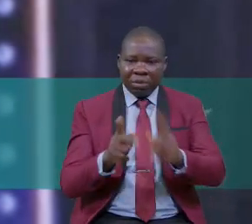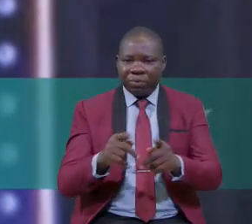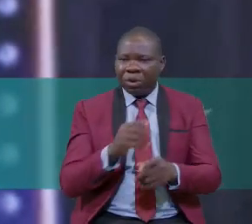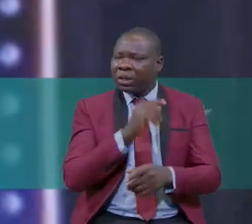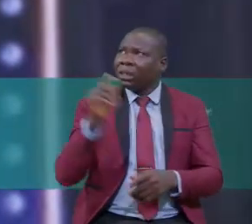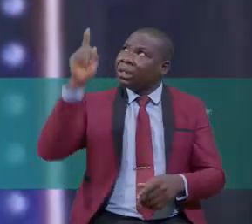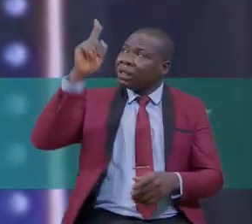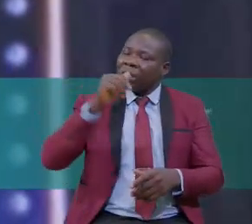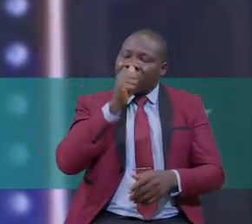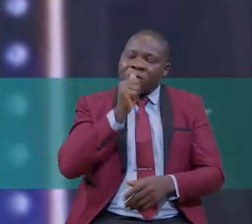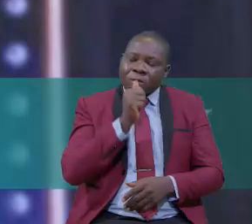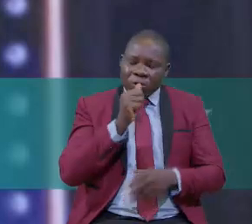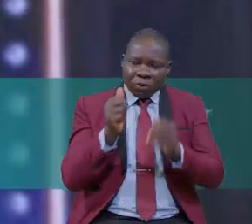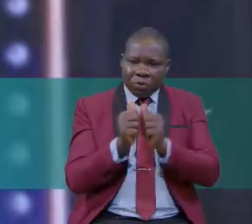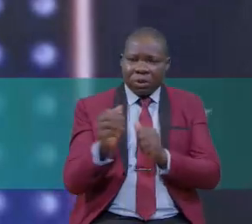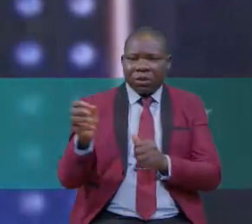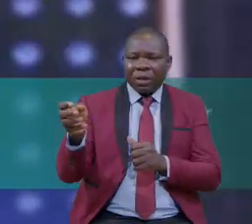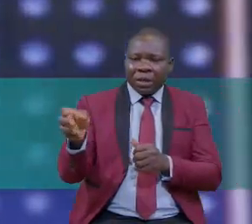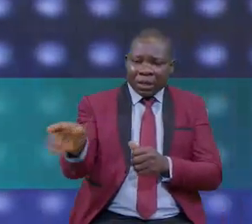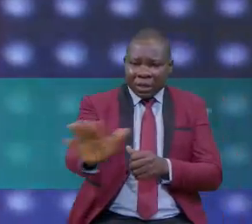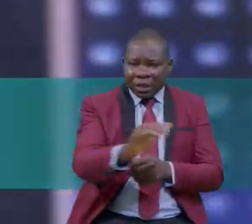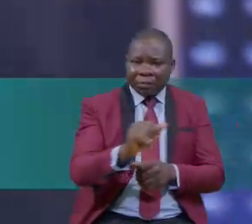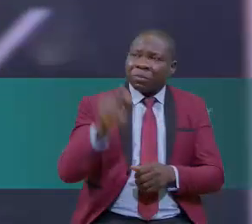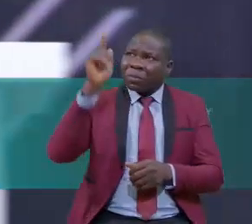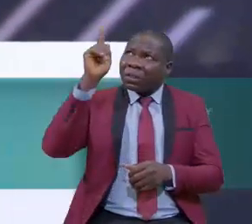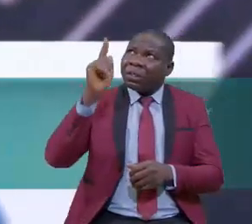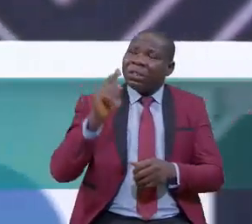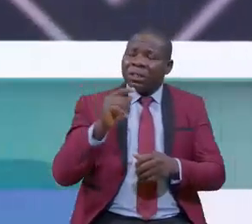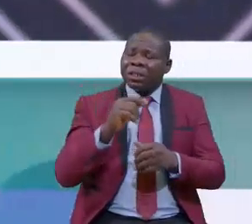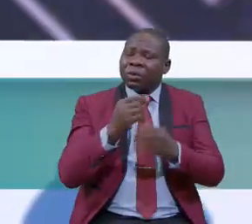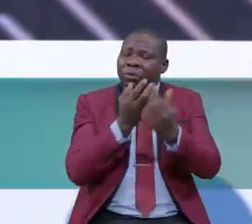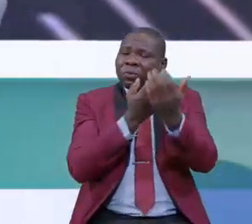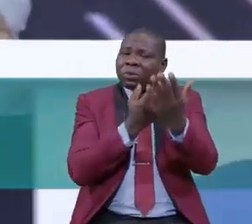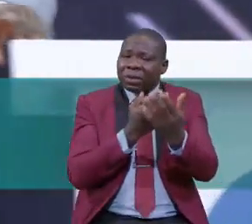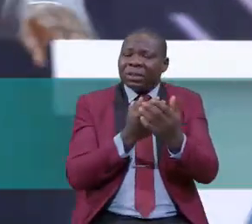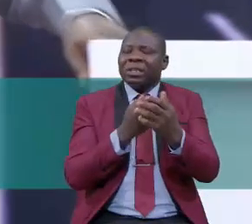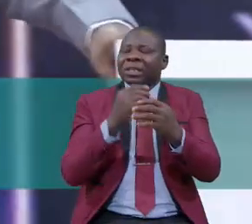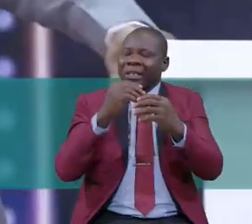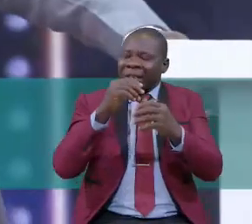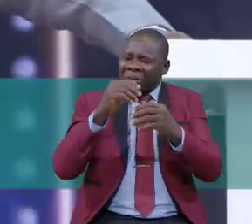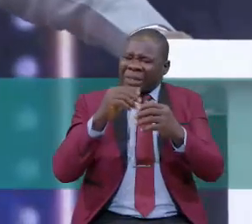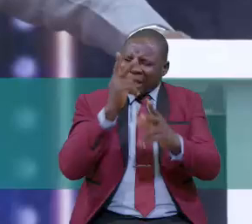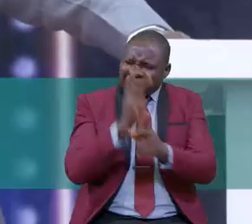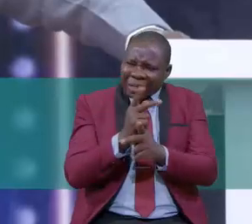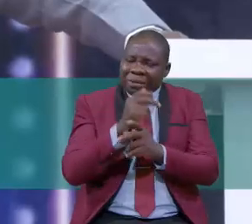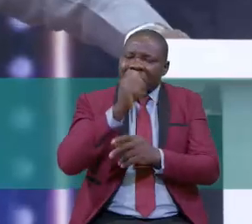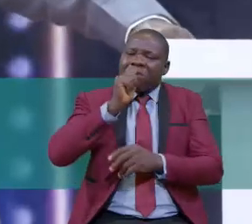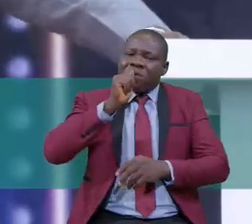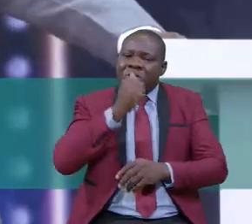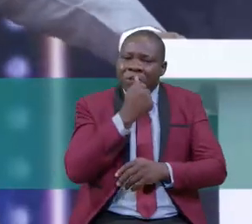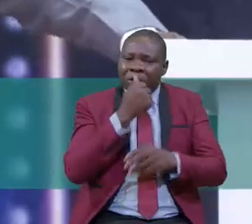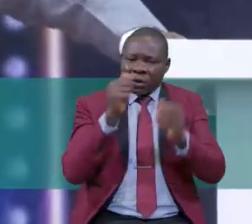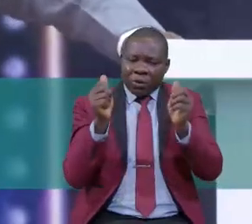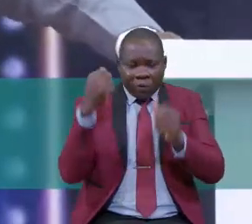them, he was steadfast with them. He didn't say this a bunch cannot do anything, they'll not